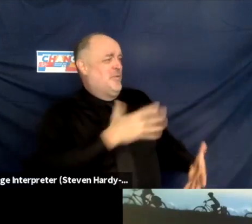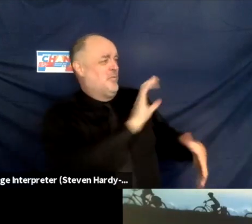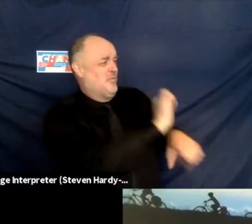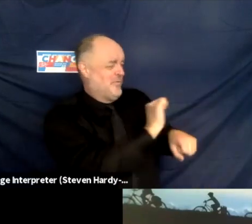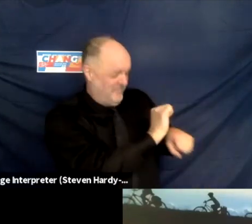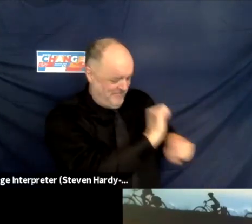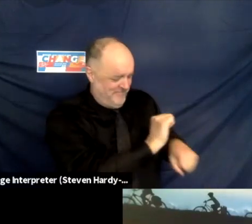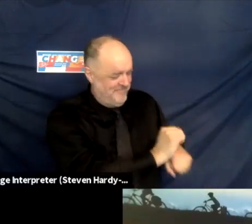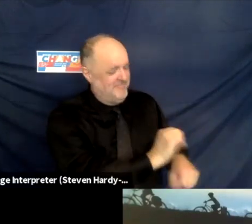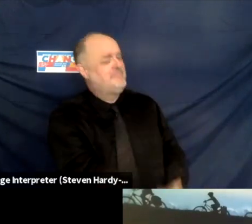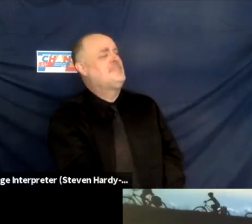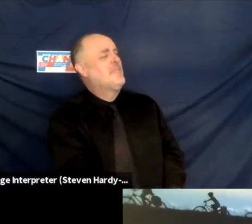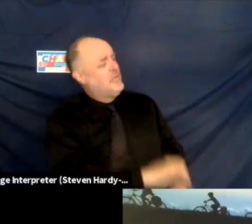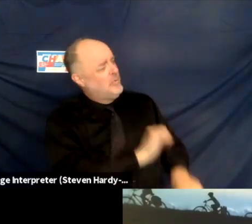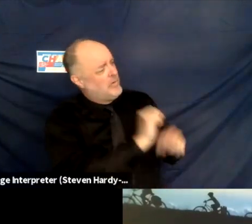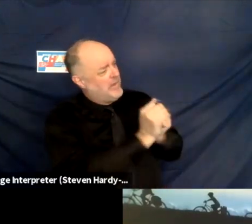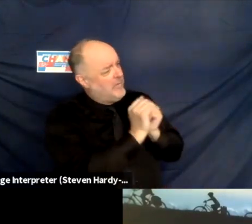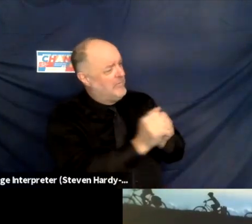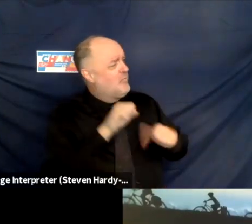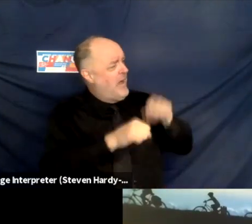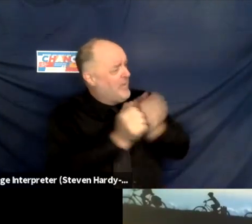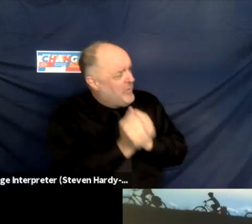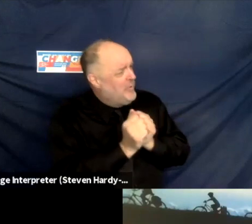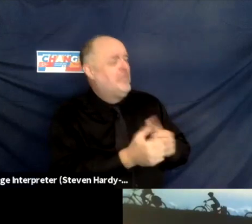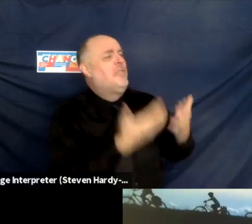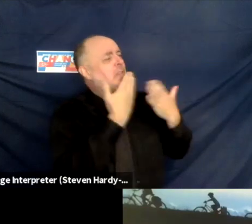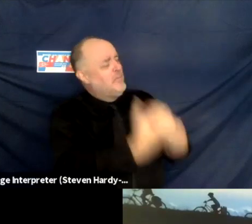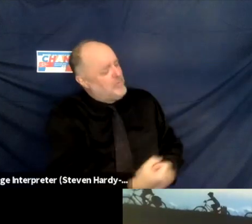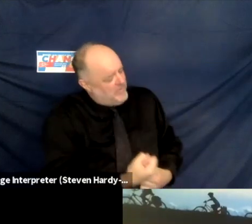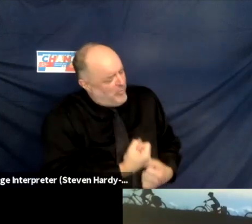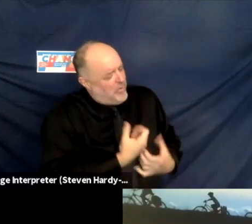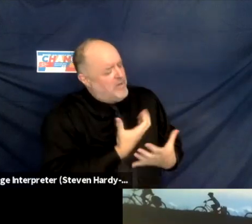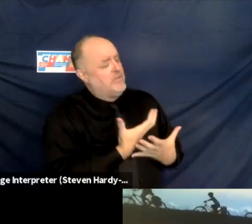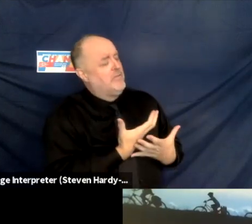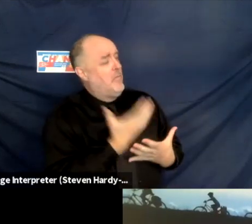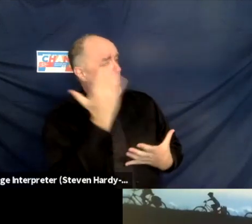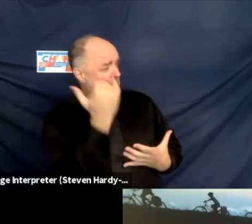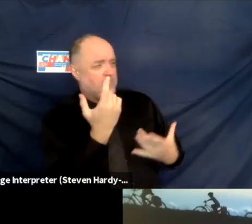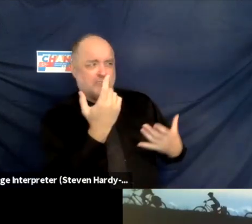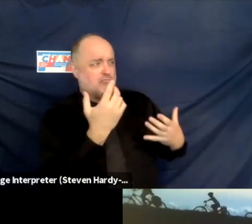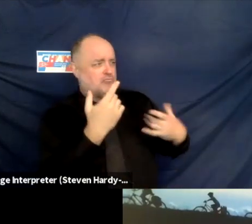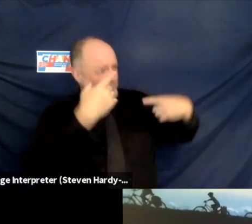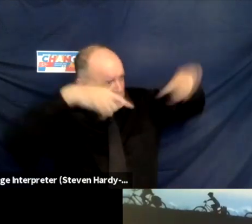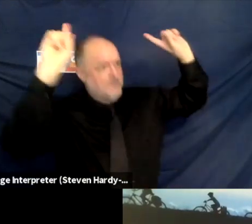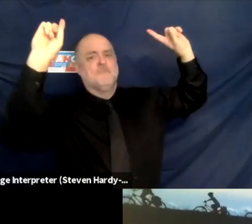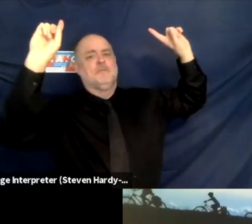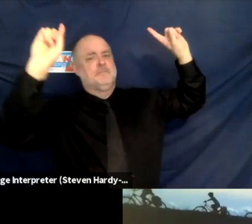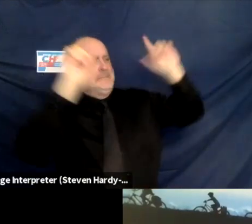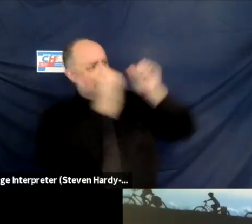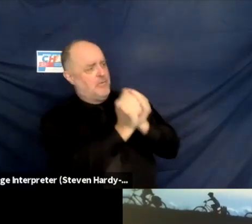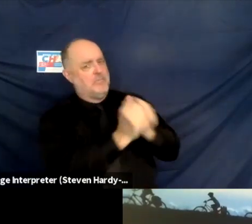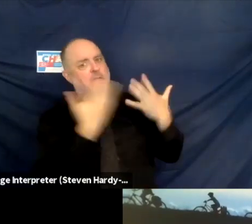be working with you and riding with you. And thanks for your inspiration. And we hope to get it done. Thank you so much. Together.